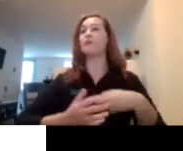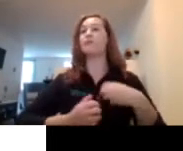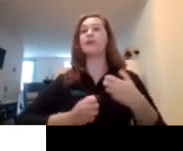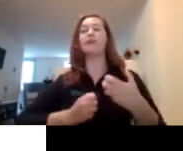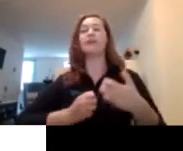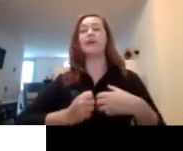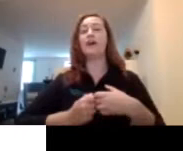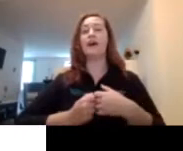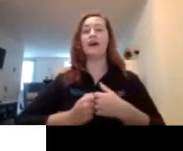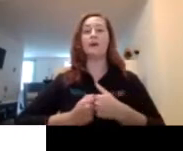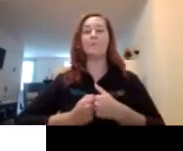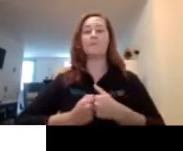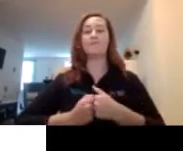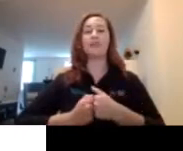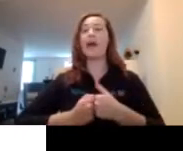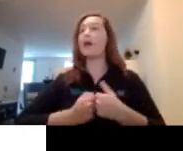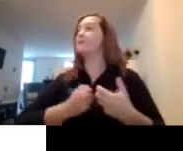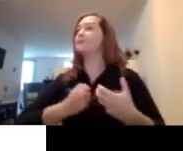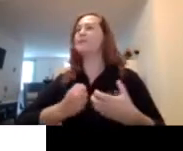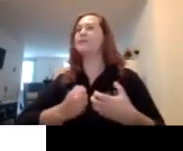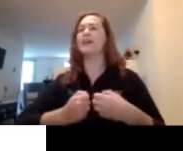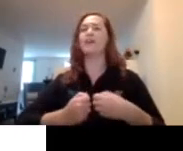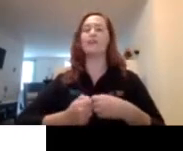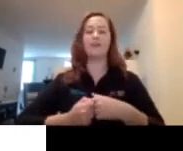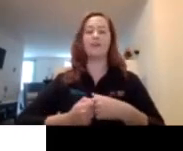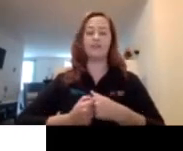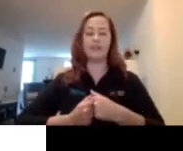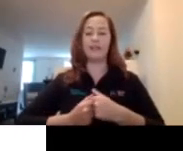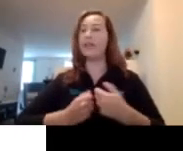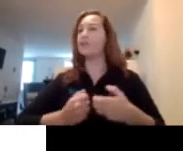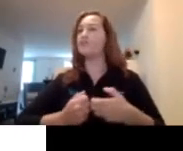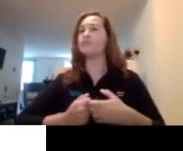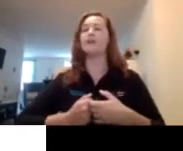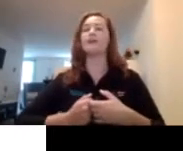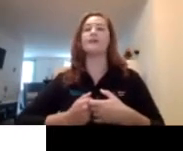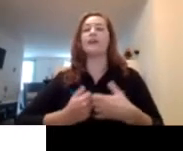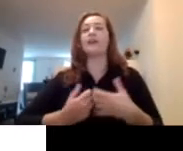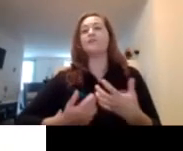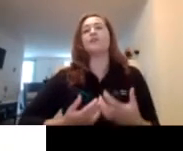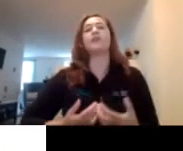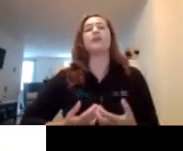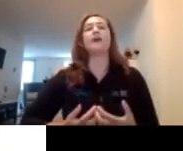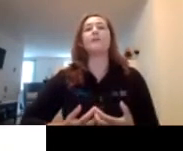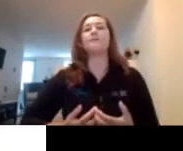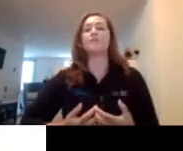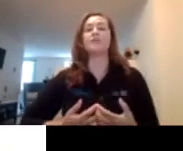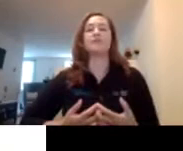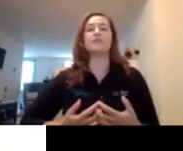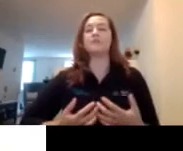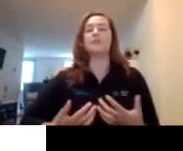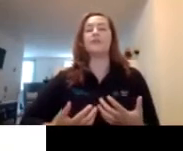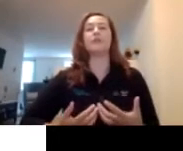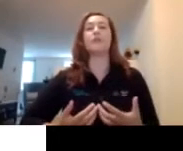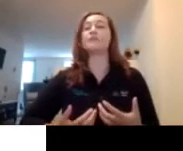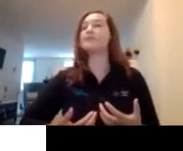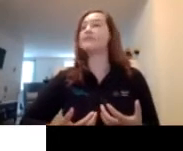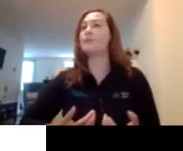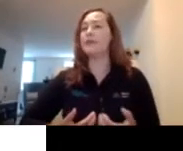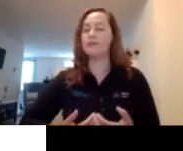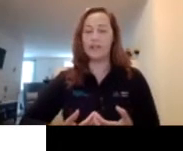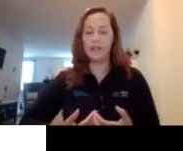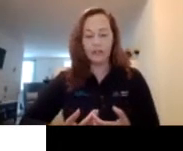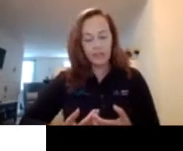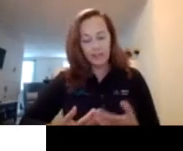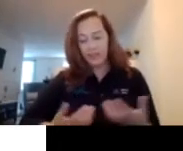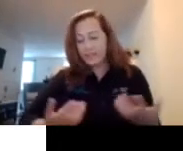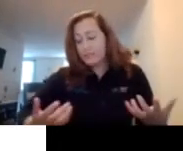them were very happy to be there, very engaging, and they were